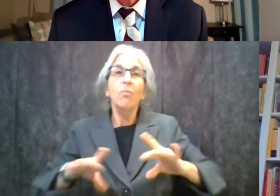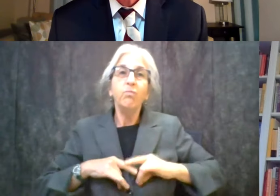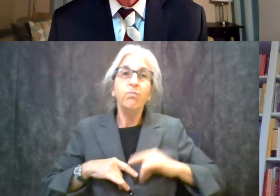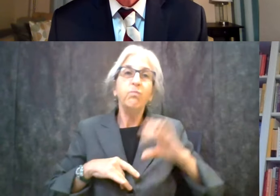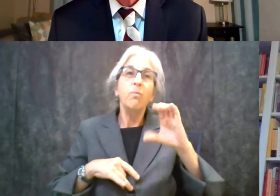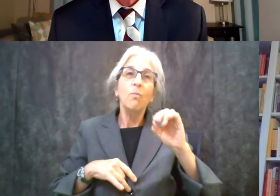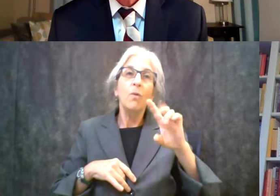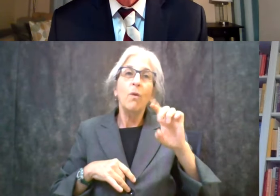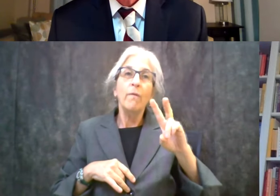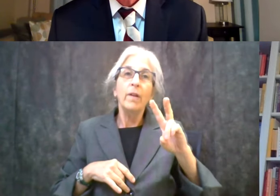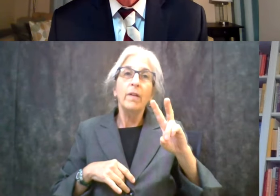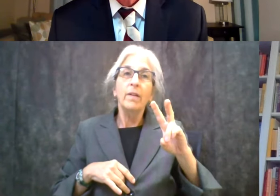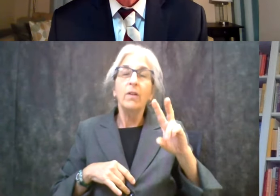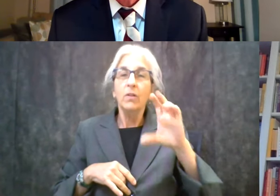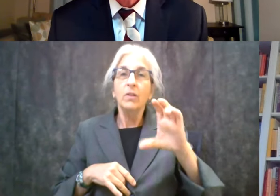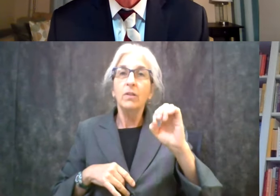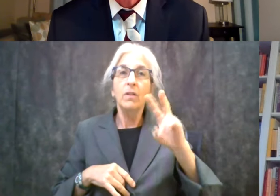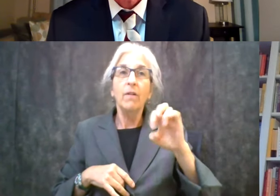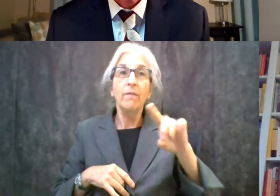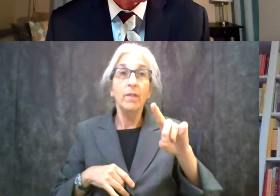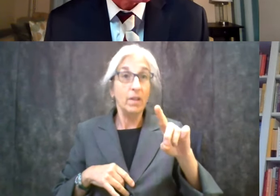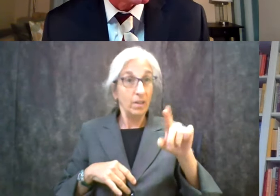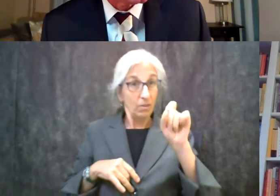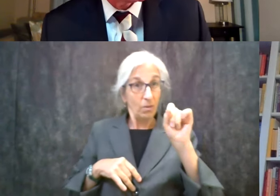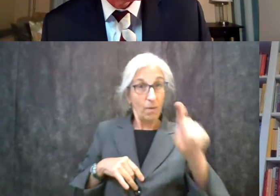COVID. So do you have any wisdom,